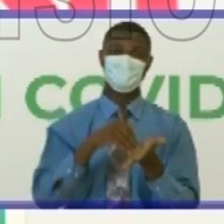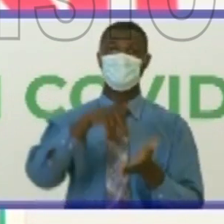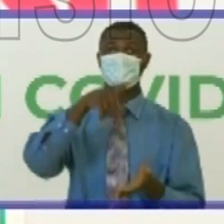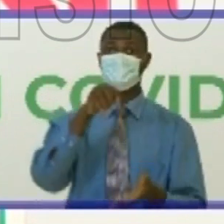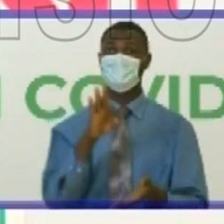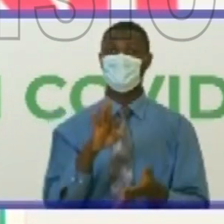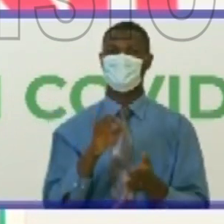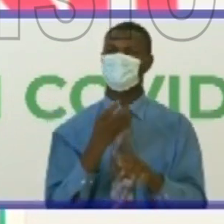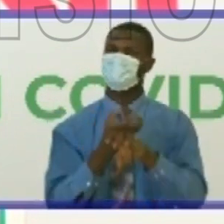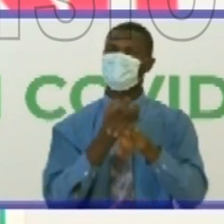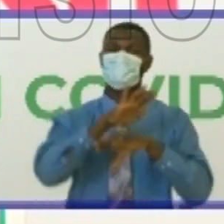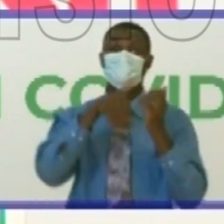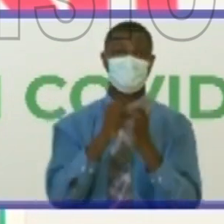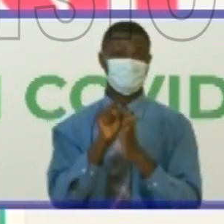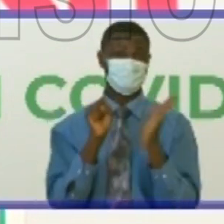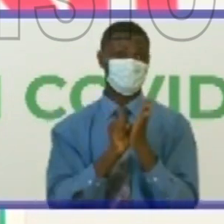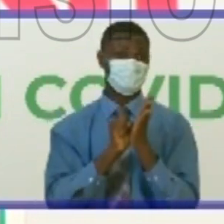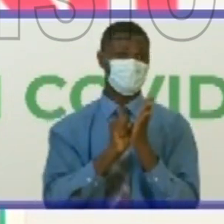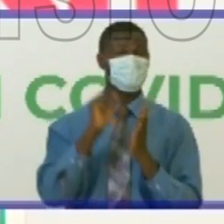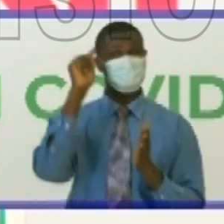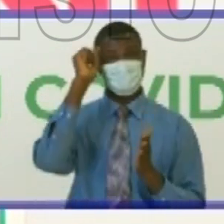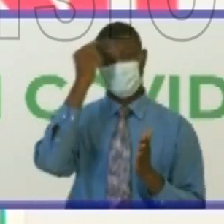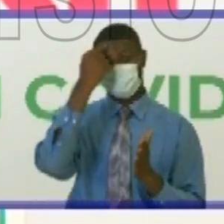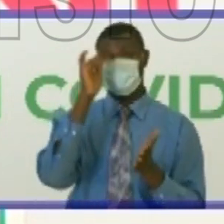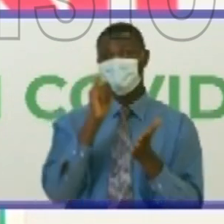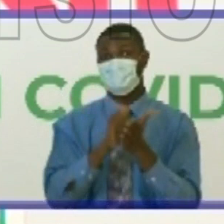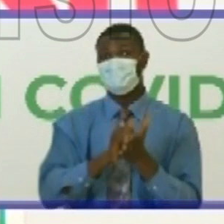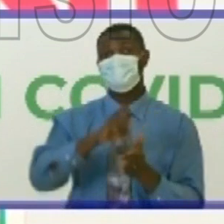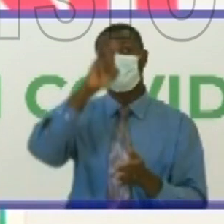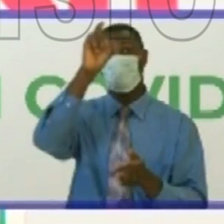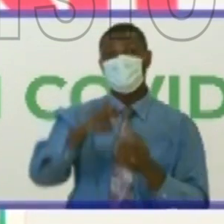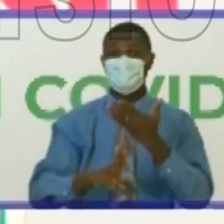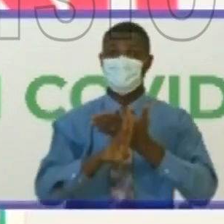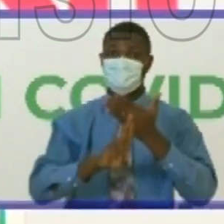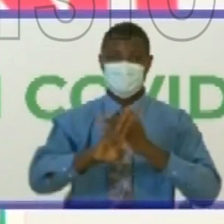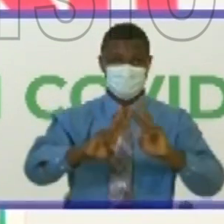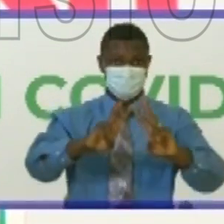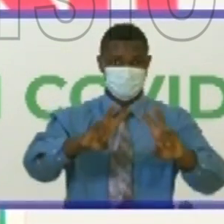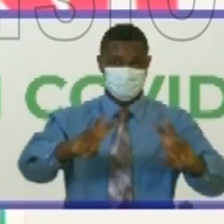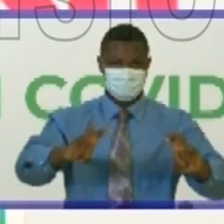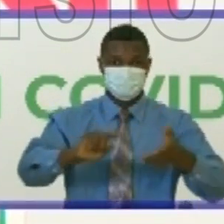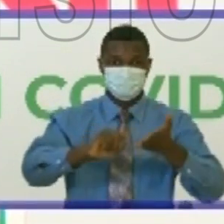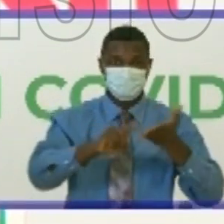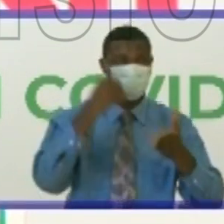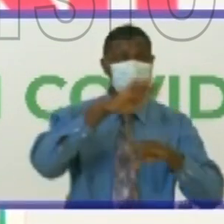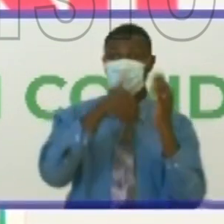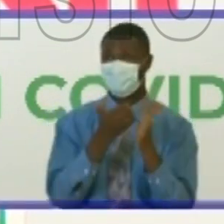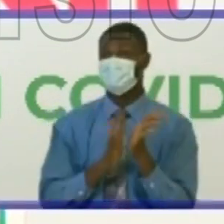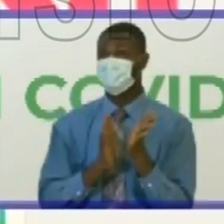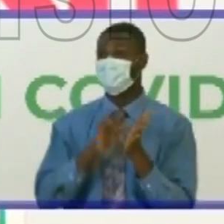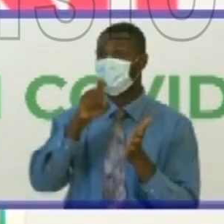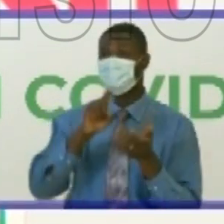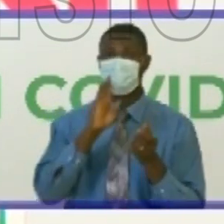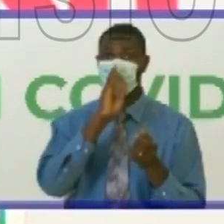ensure that two things happen. One, that a risk assessment is done for all schools that are reopening, and